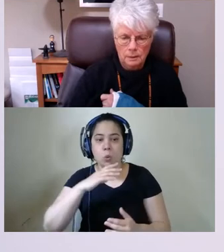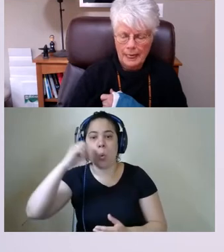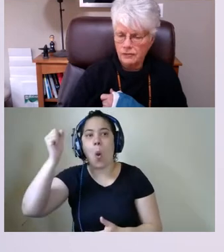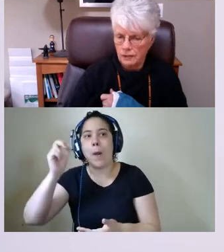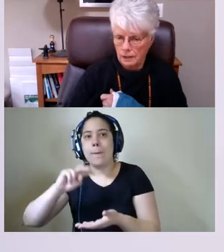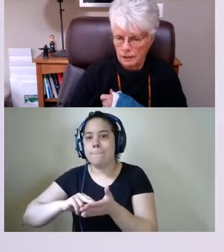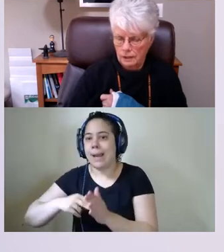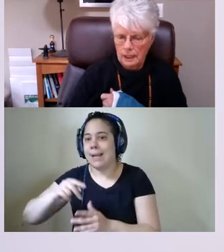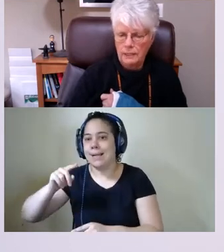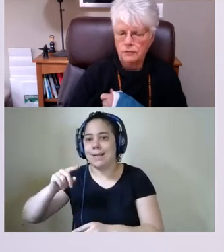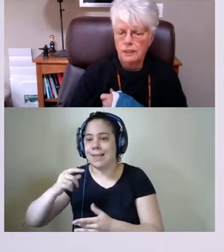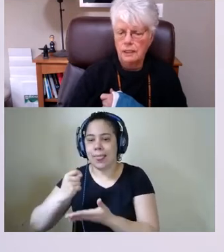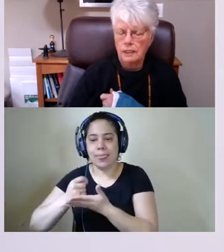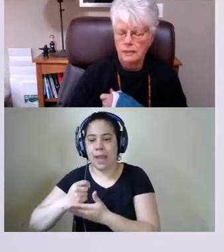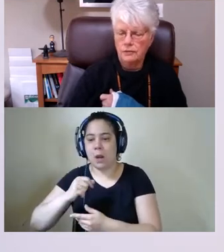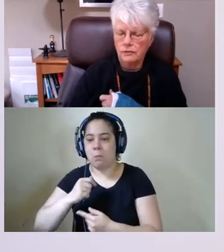capacity.